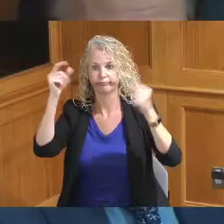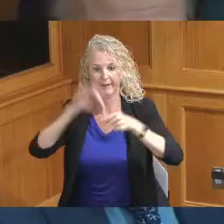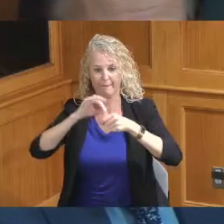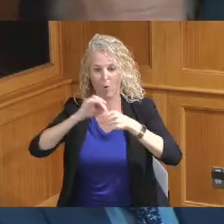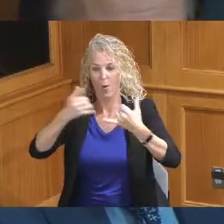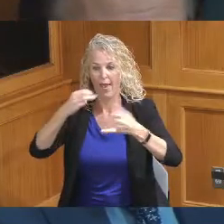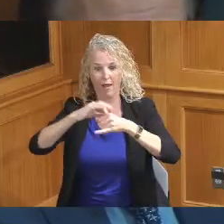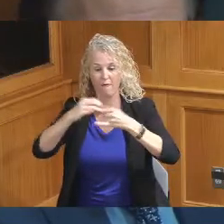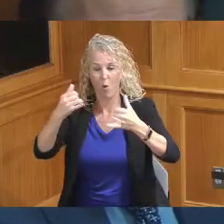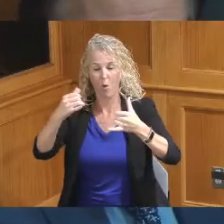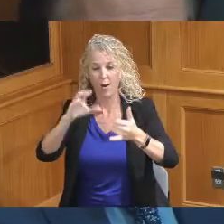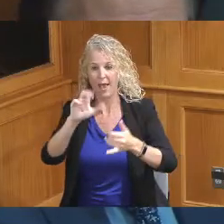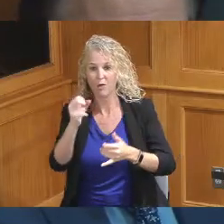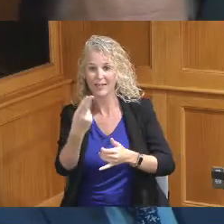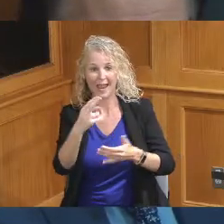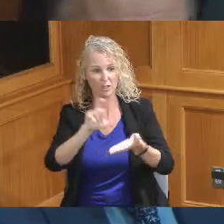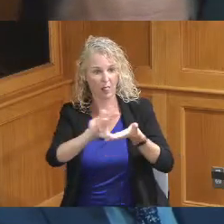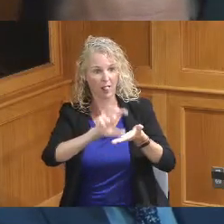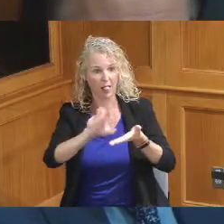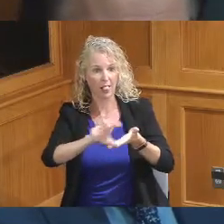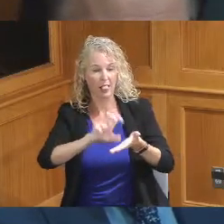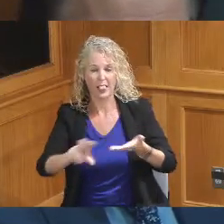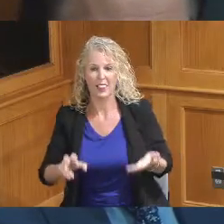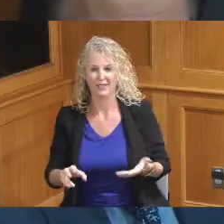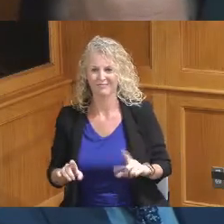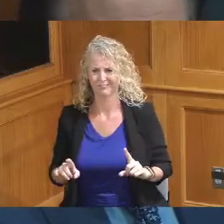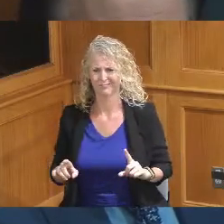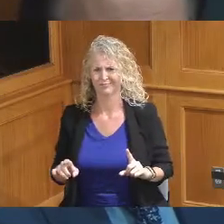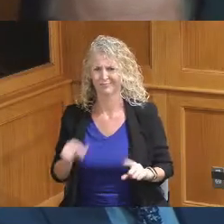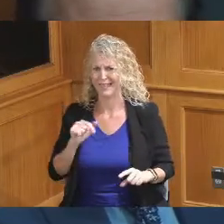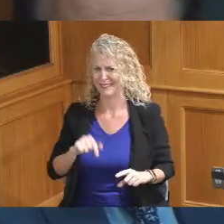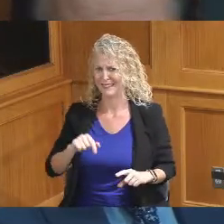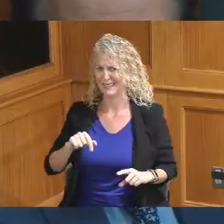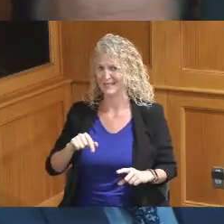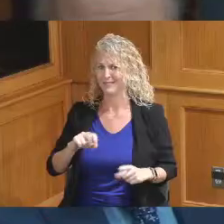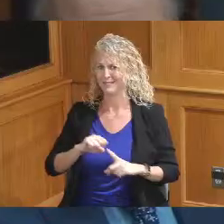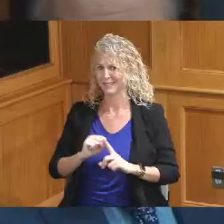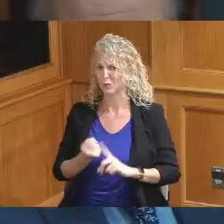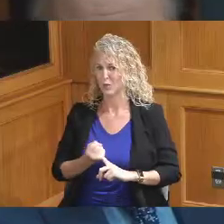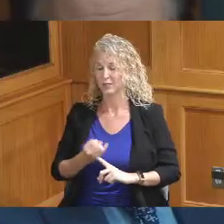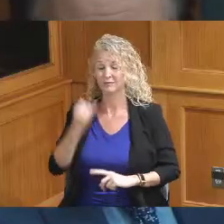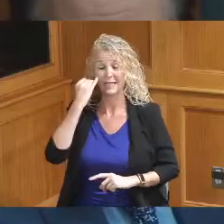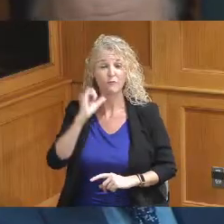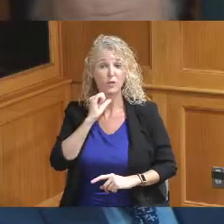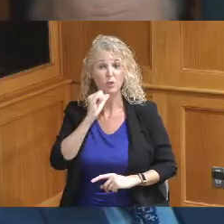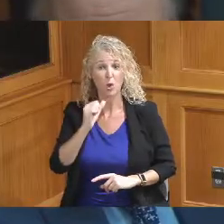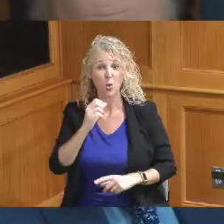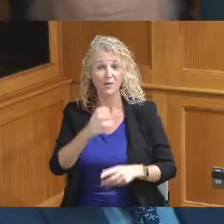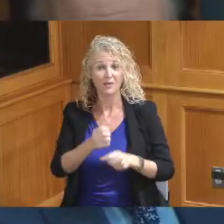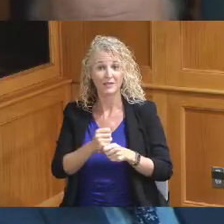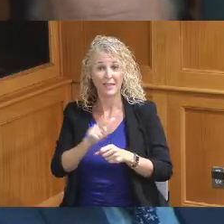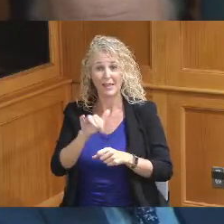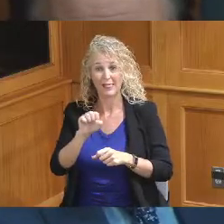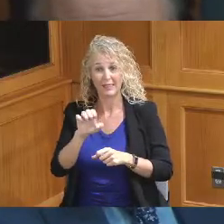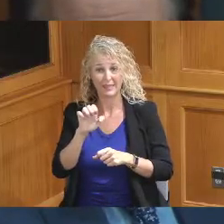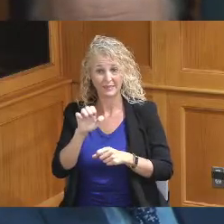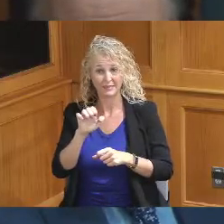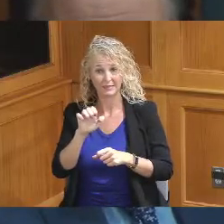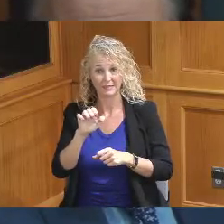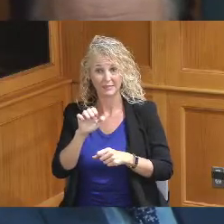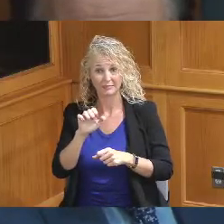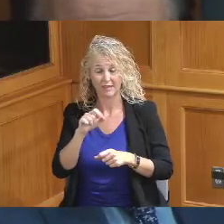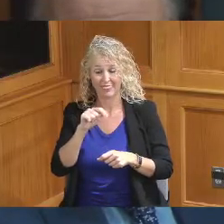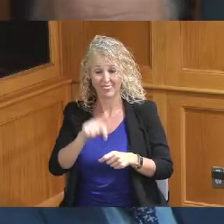put some cash to the side. When I'm looking at this thing, you said if we don't get a lease, you said it